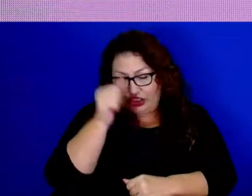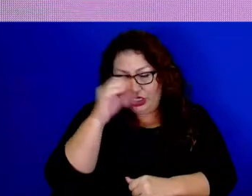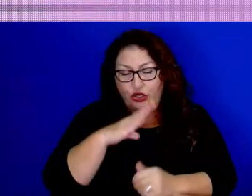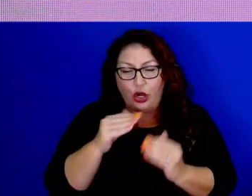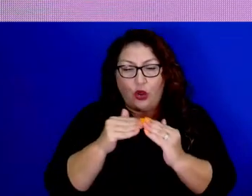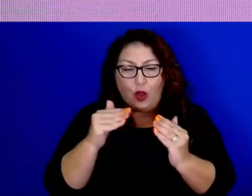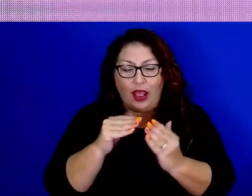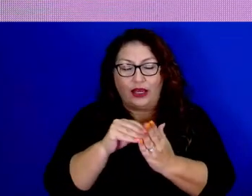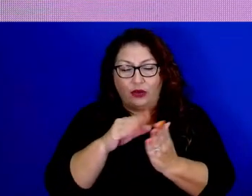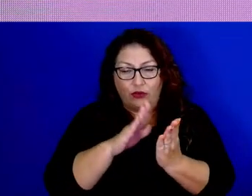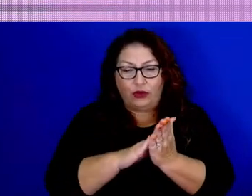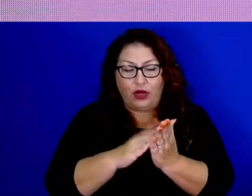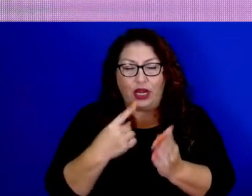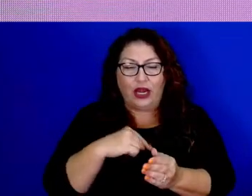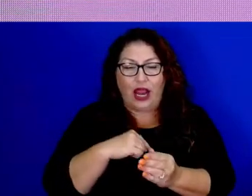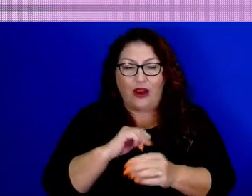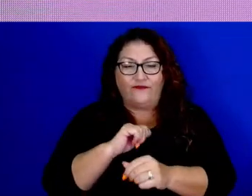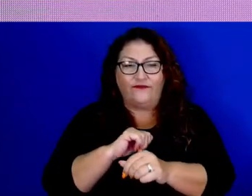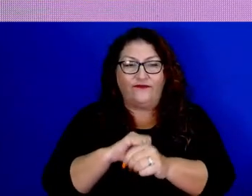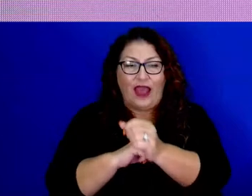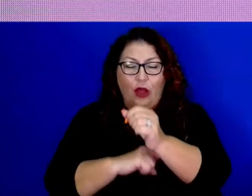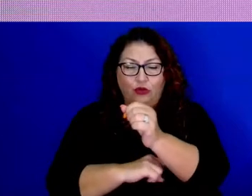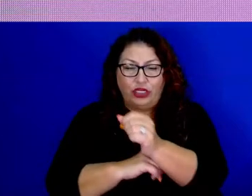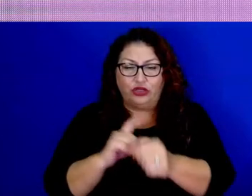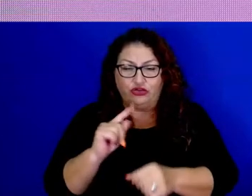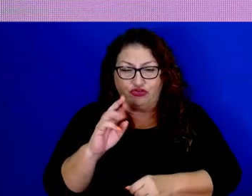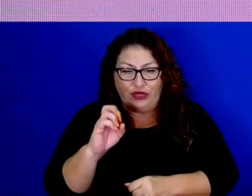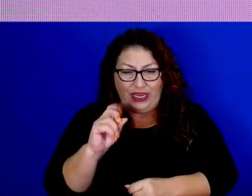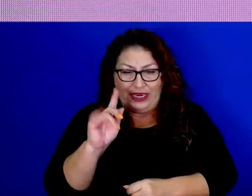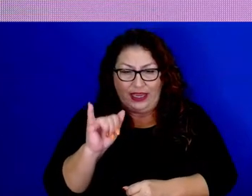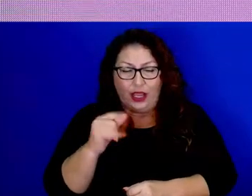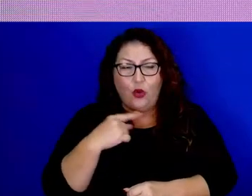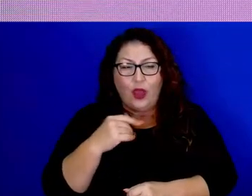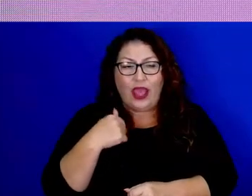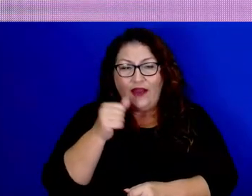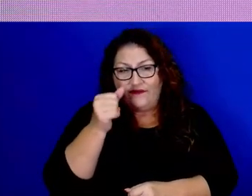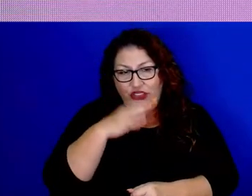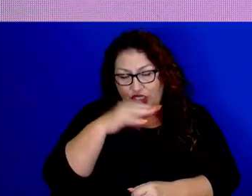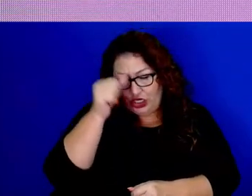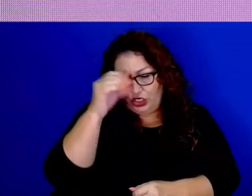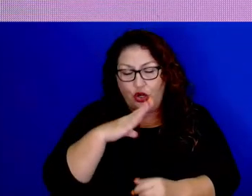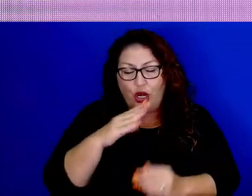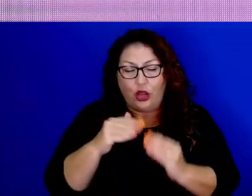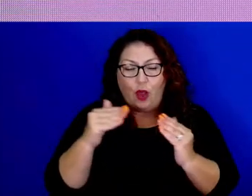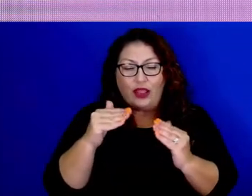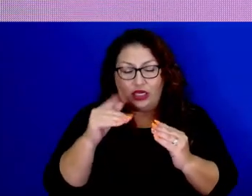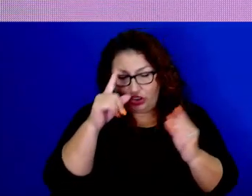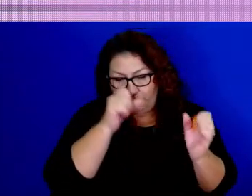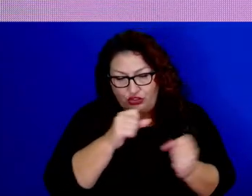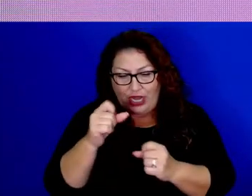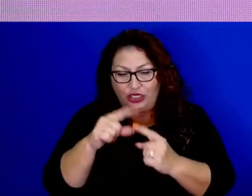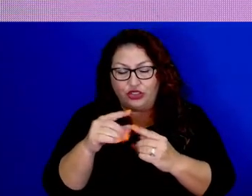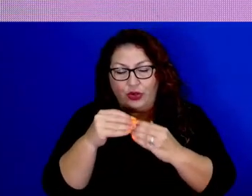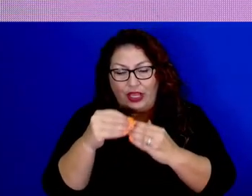treaties. We have a gender equality strategy to guide us until